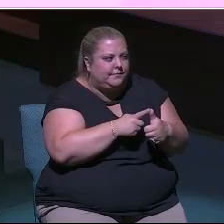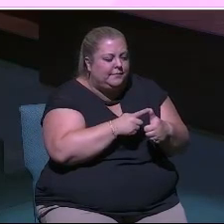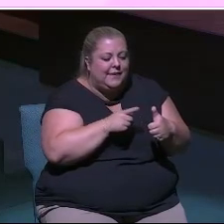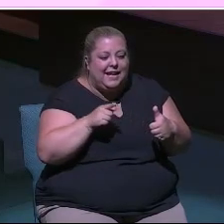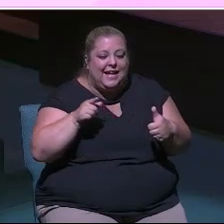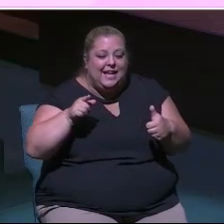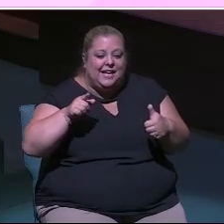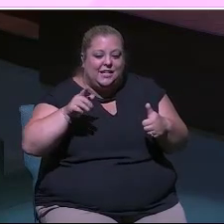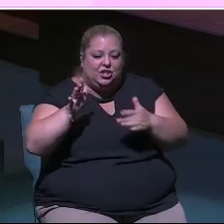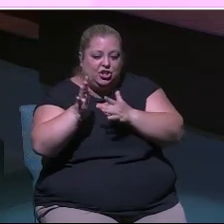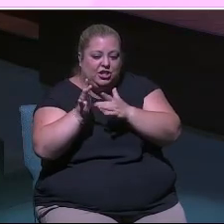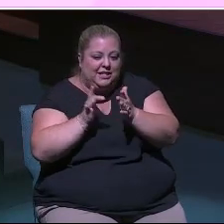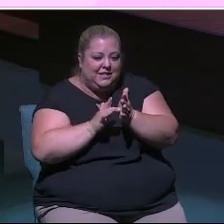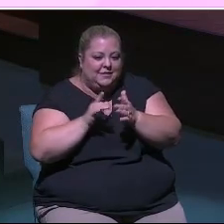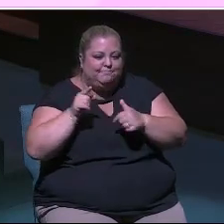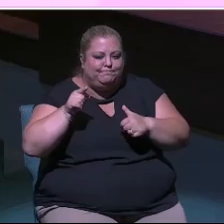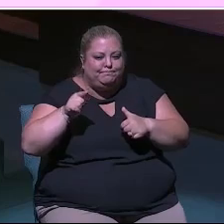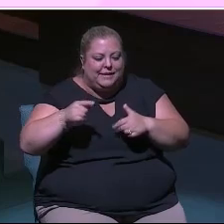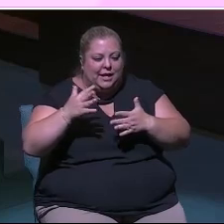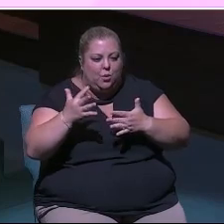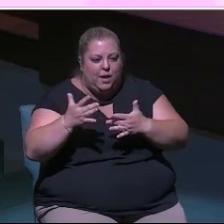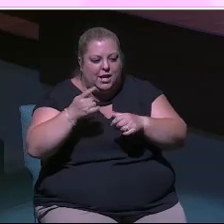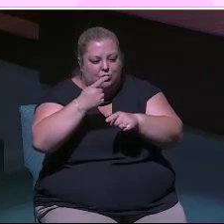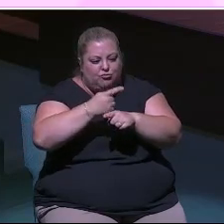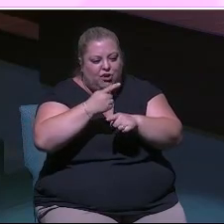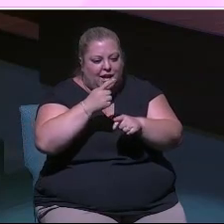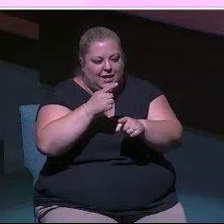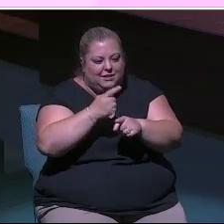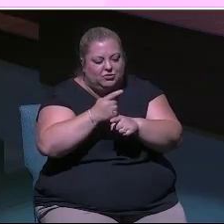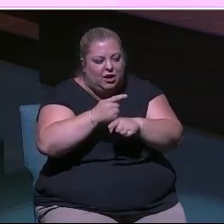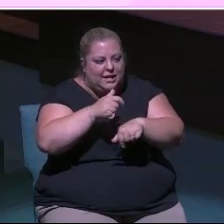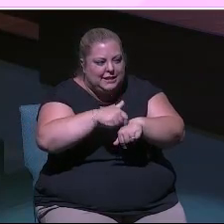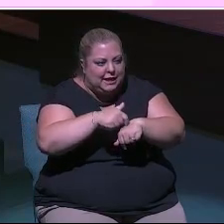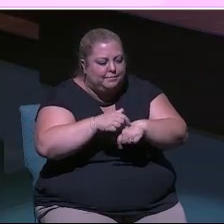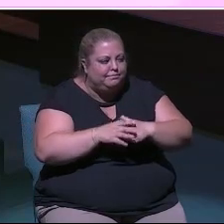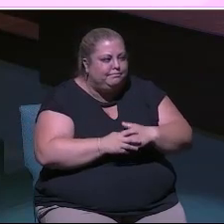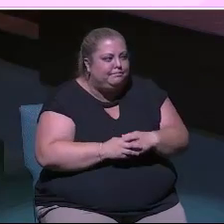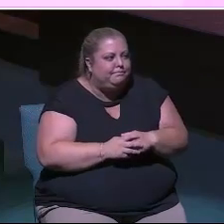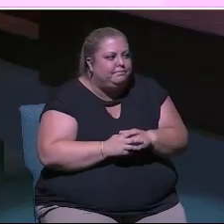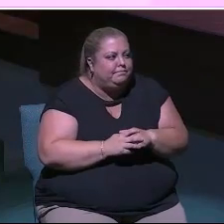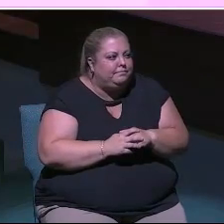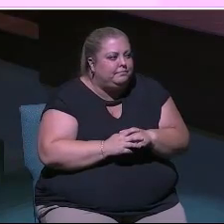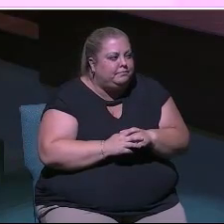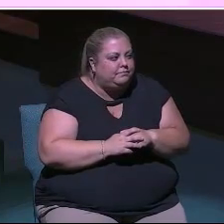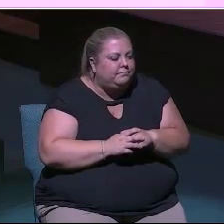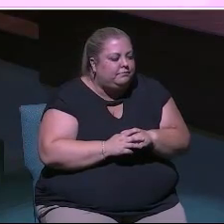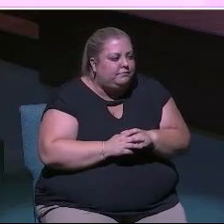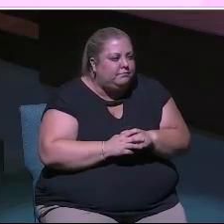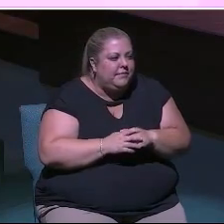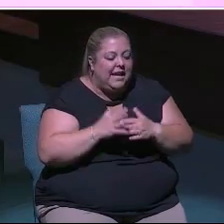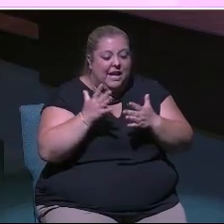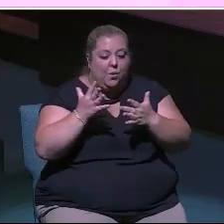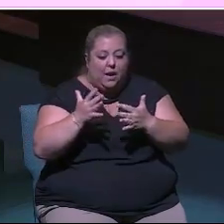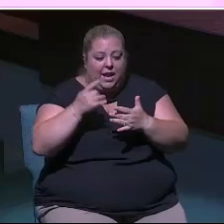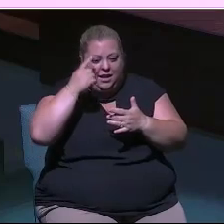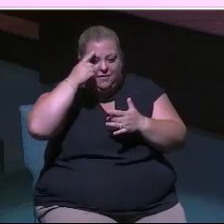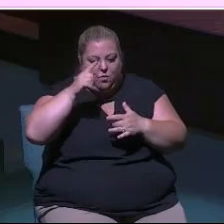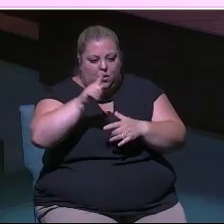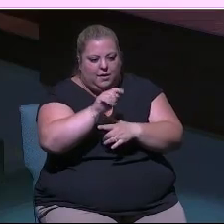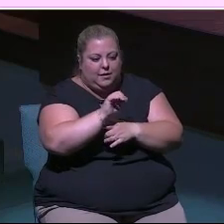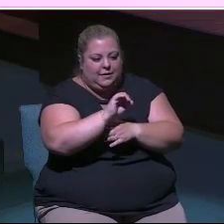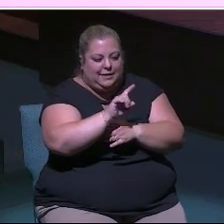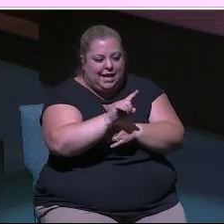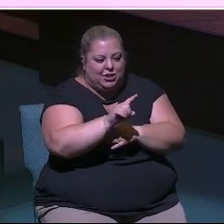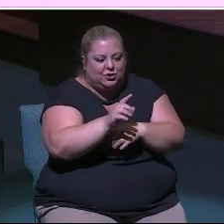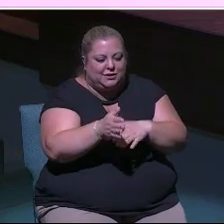waited for the right time. He waited for the right time. He waited for Lazarus to die. He